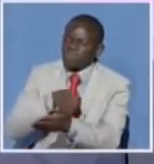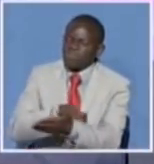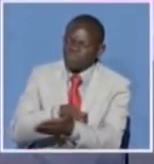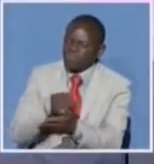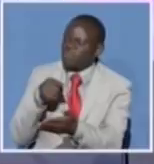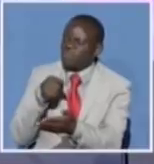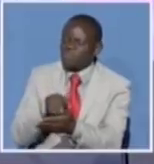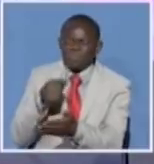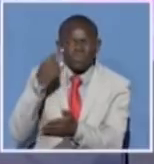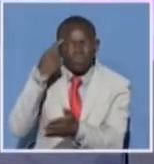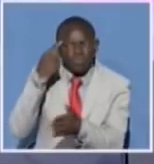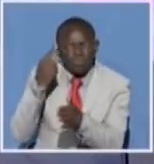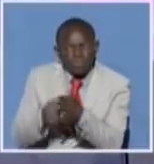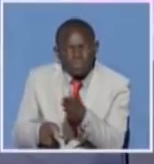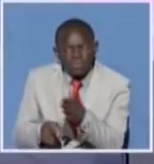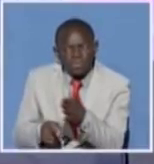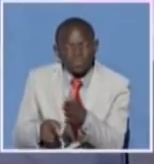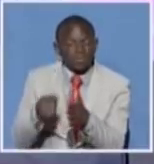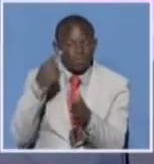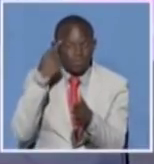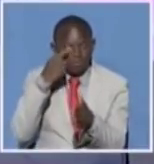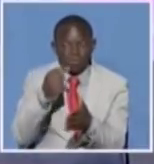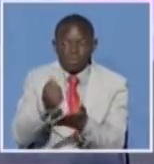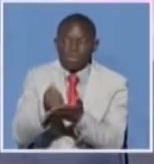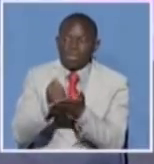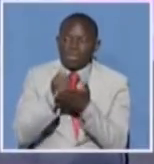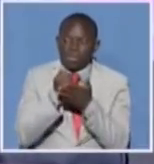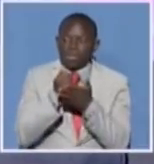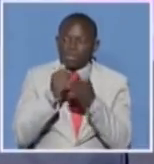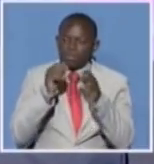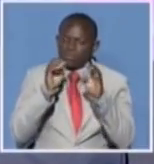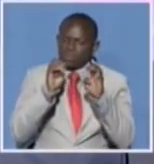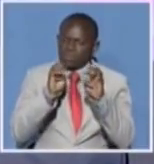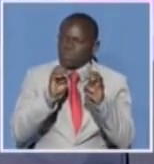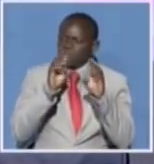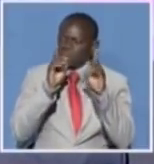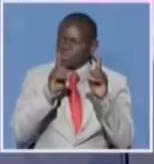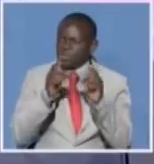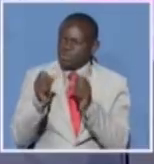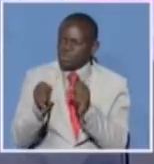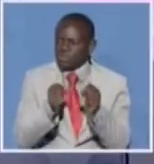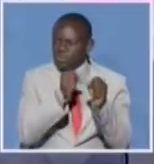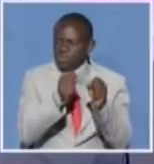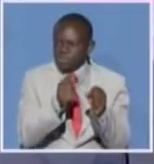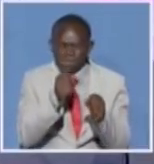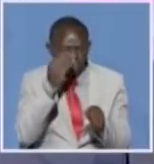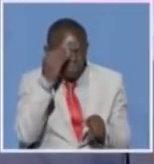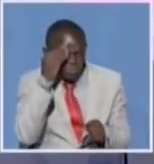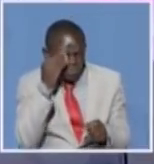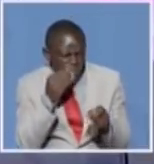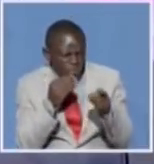help the education system understand that the appropriate competences desired in a learner